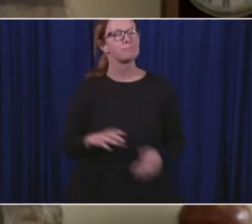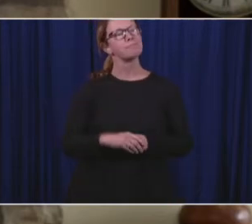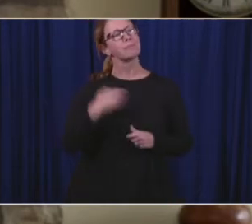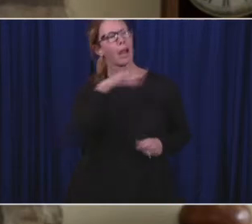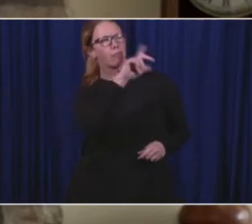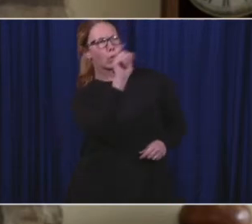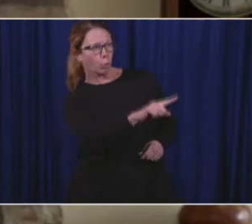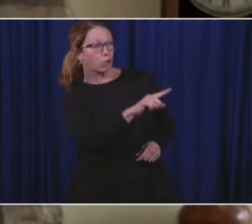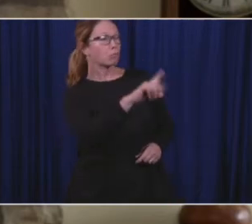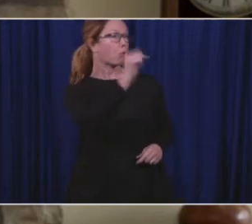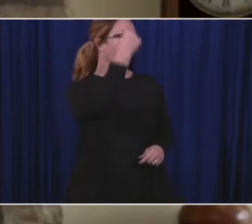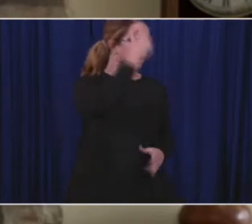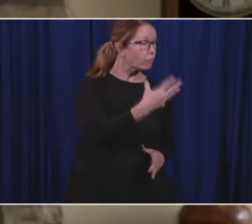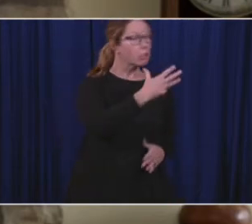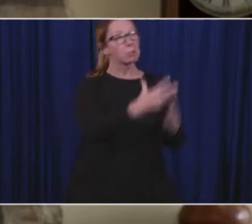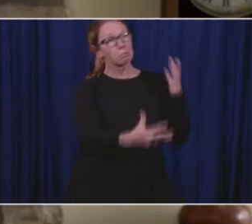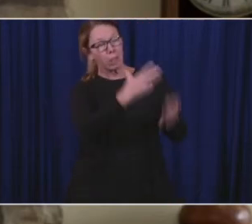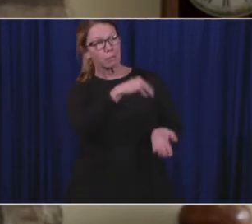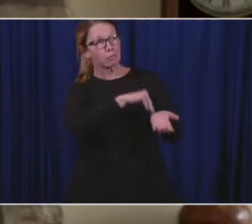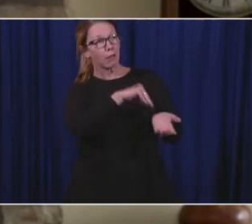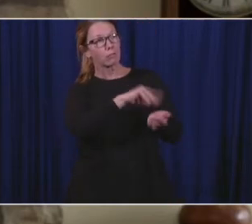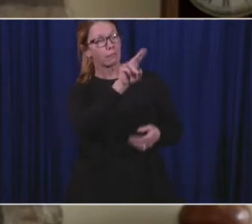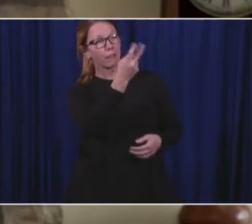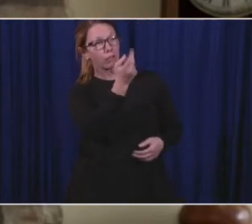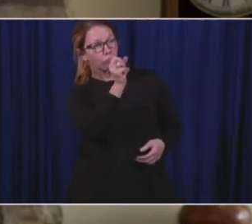for Dr. Vanderhoef. Governor, you sent out a pretty